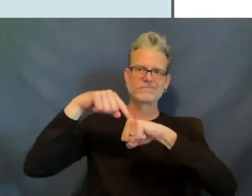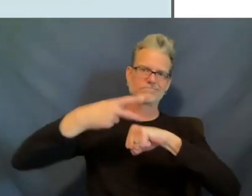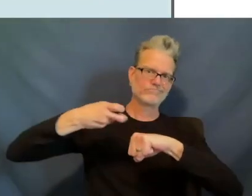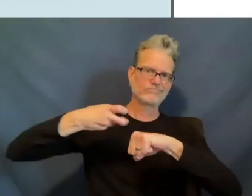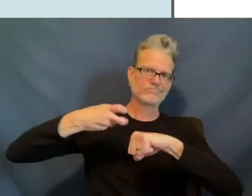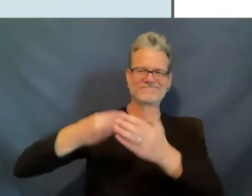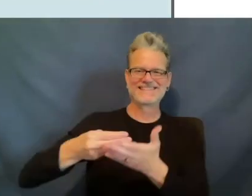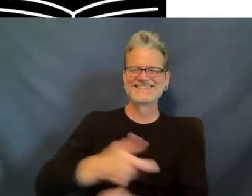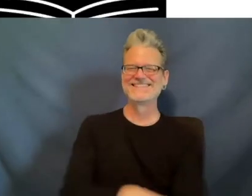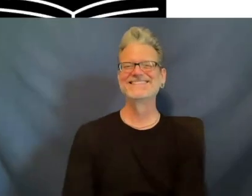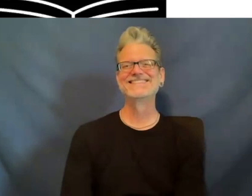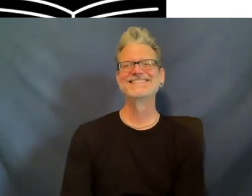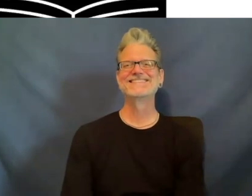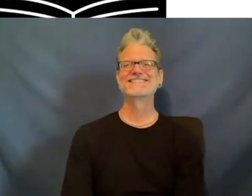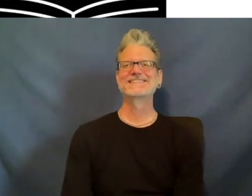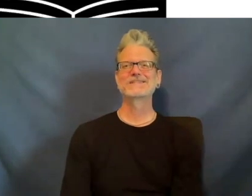Next slide, please.